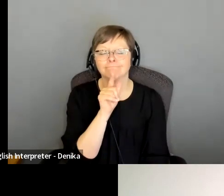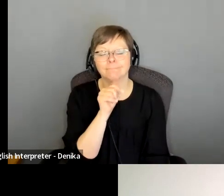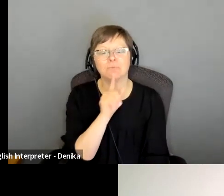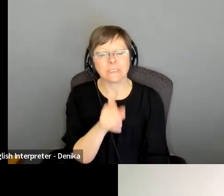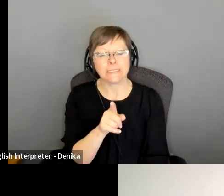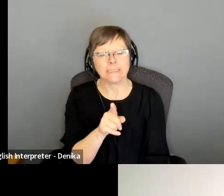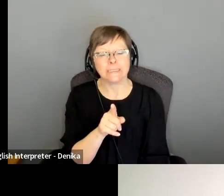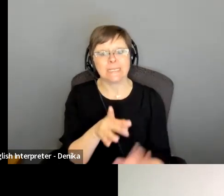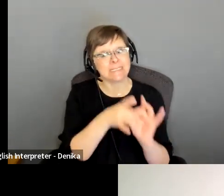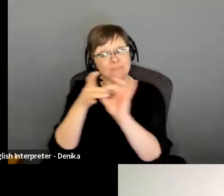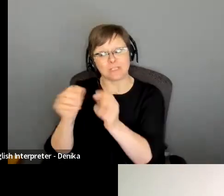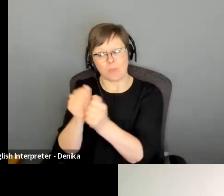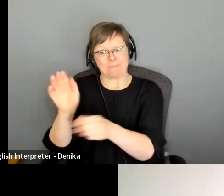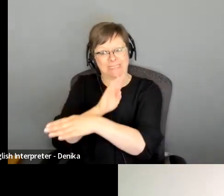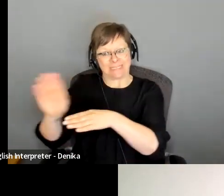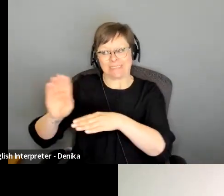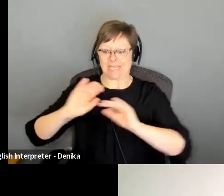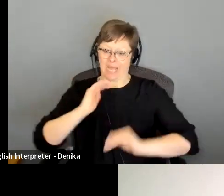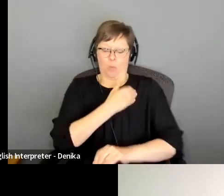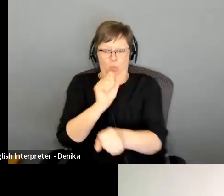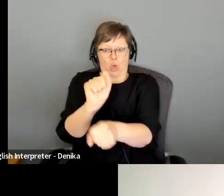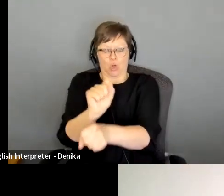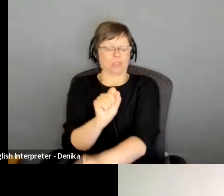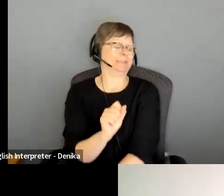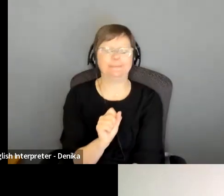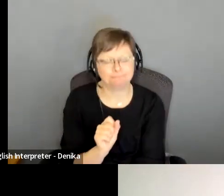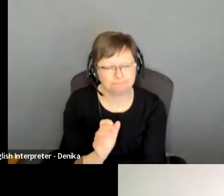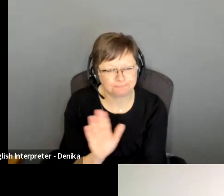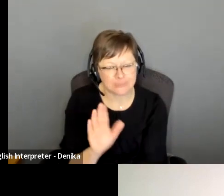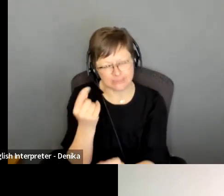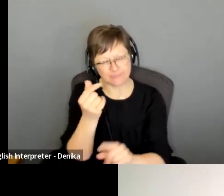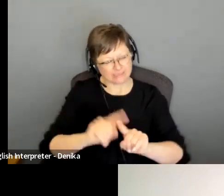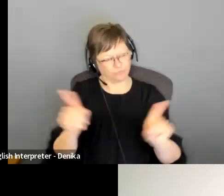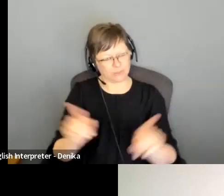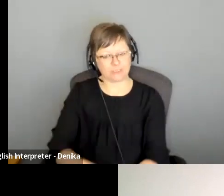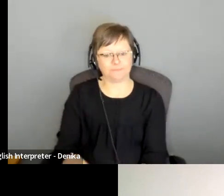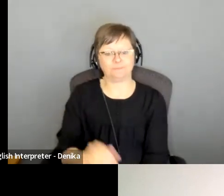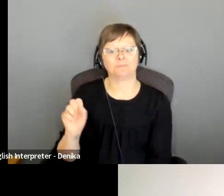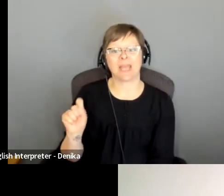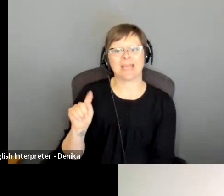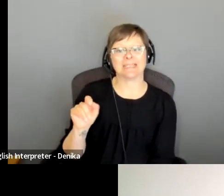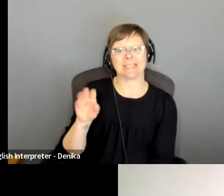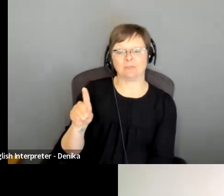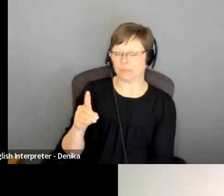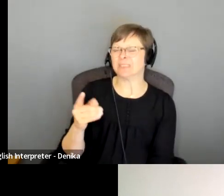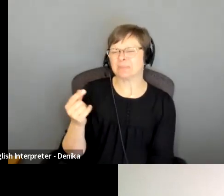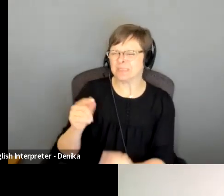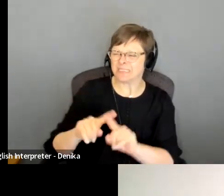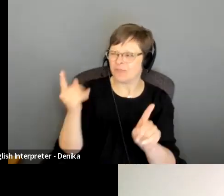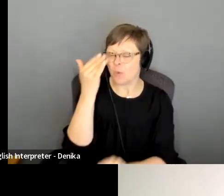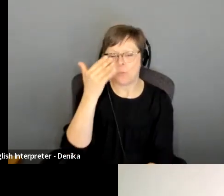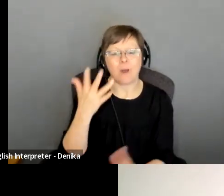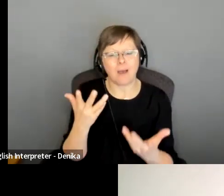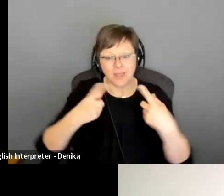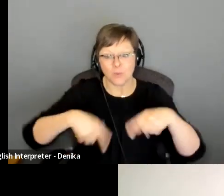industry matters. Mm-hmm. Yeah. This is important too, because I think so quickly we start to see again, based on, again, some of